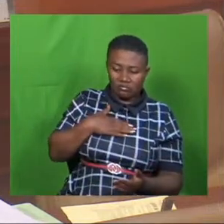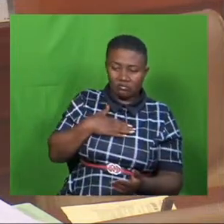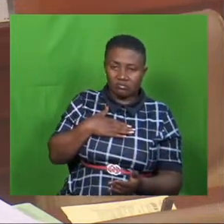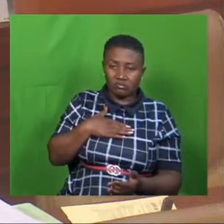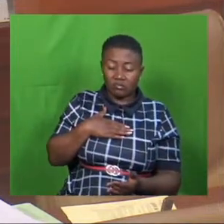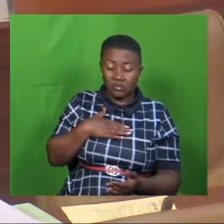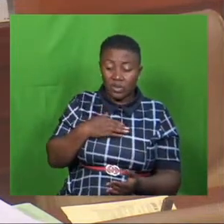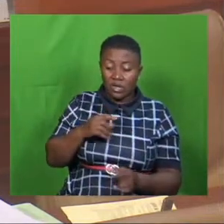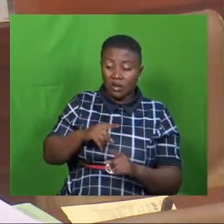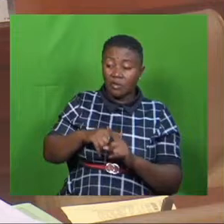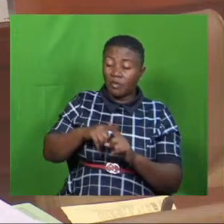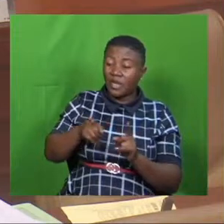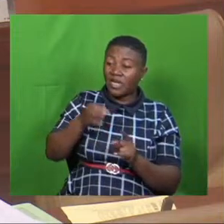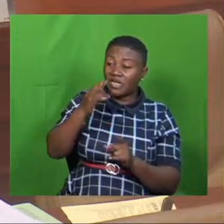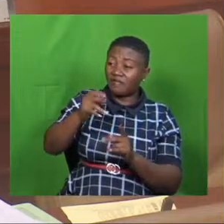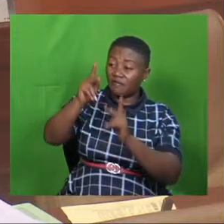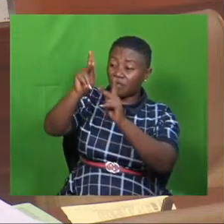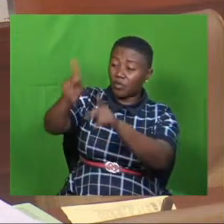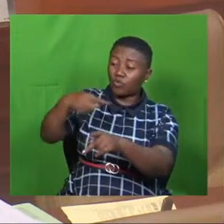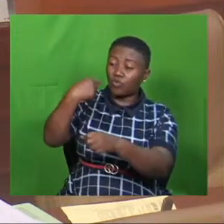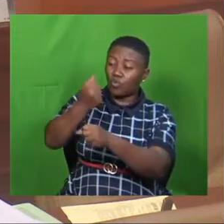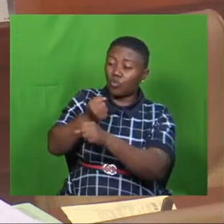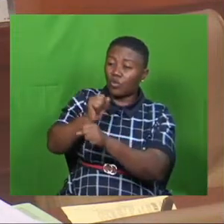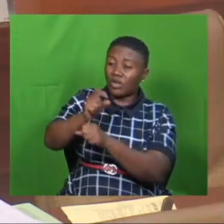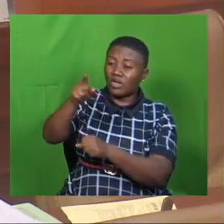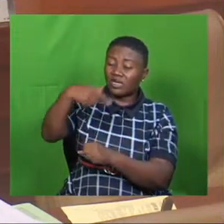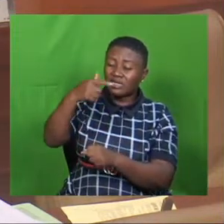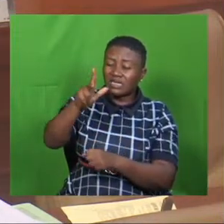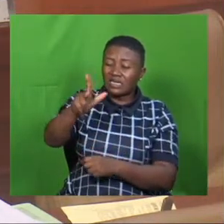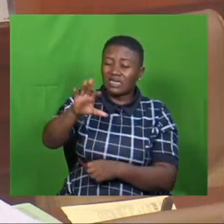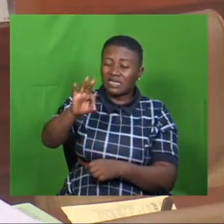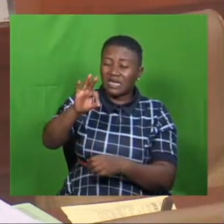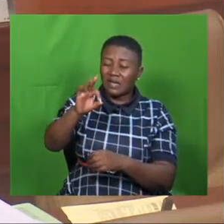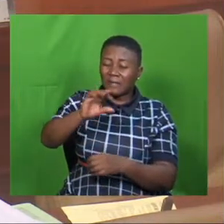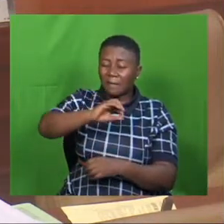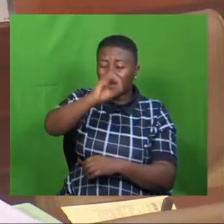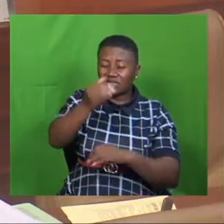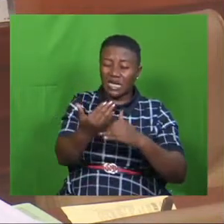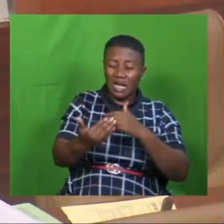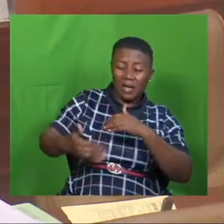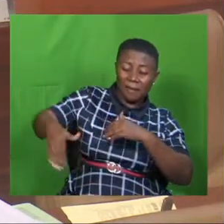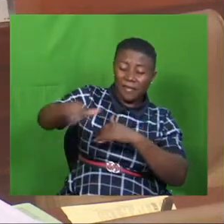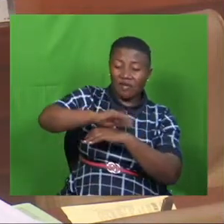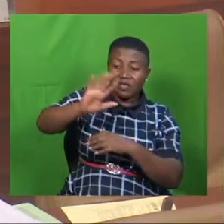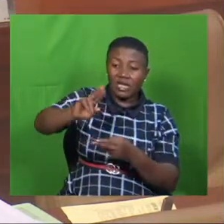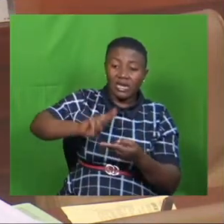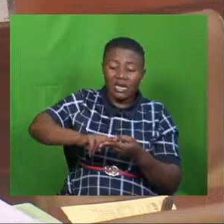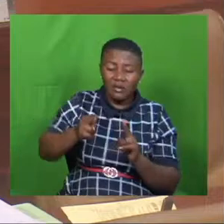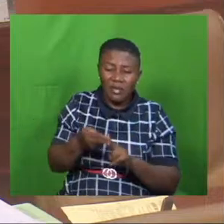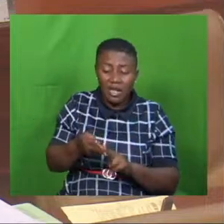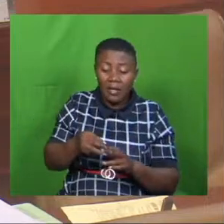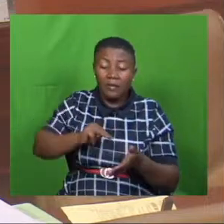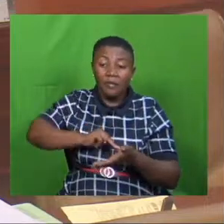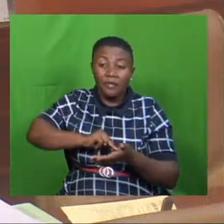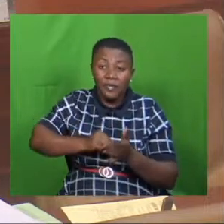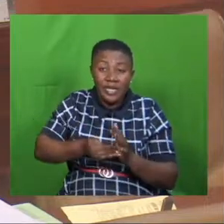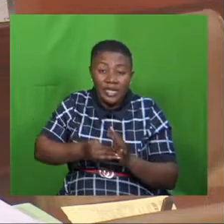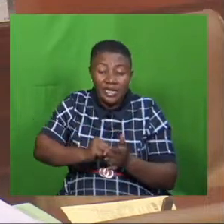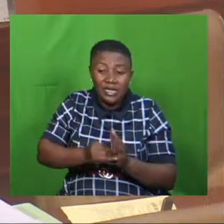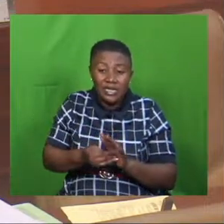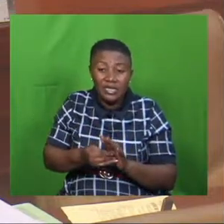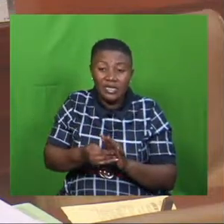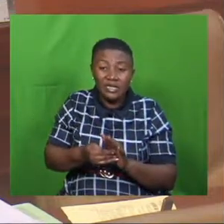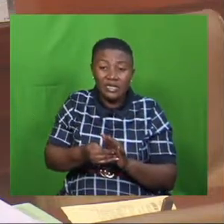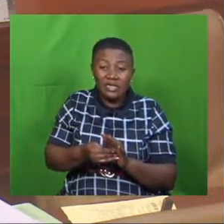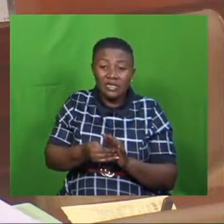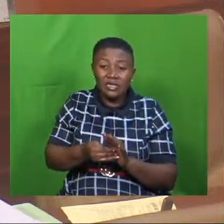that this figure is 39% above their figure, it means that, Mr. Speaker, on top of